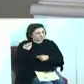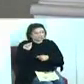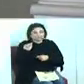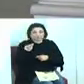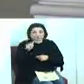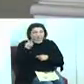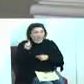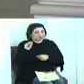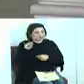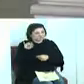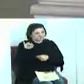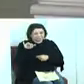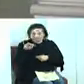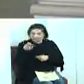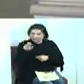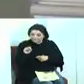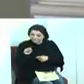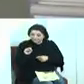speaking. Yes.